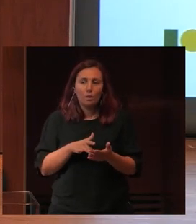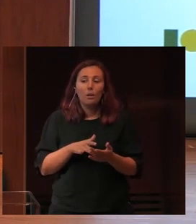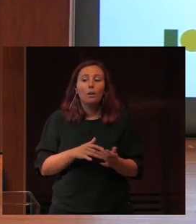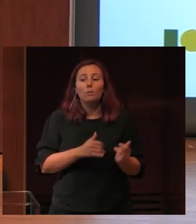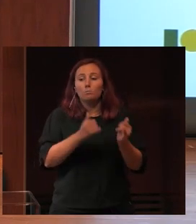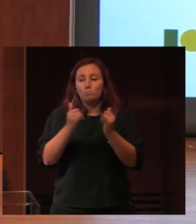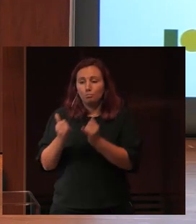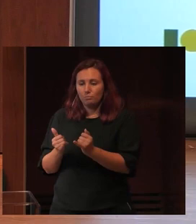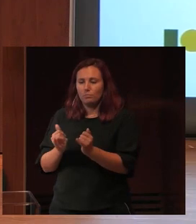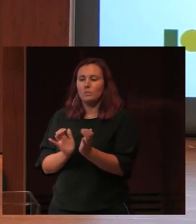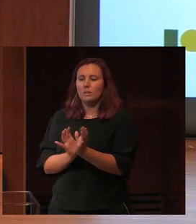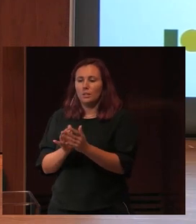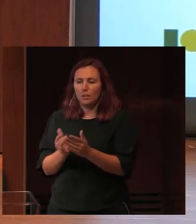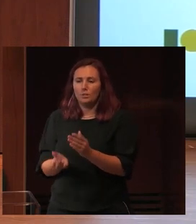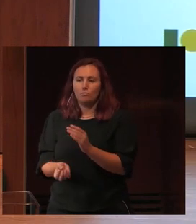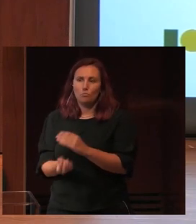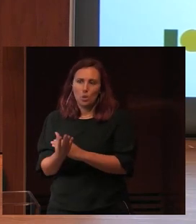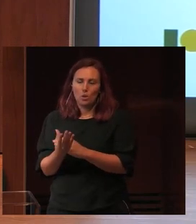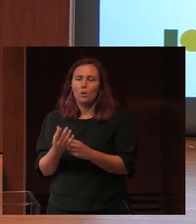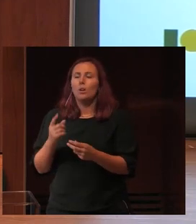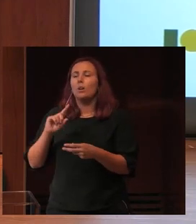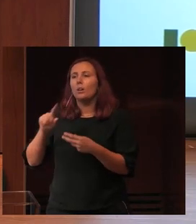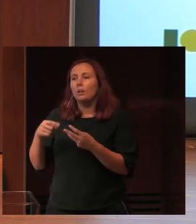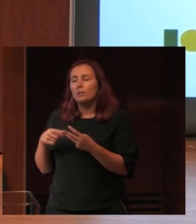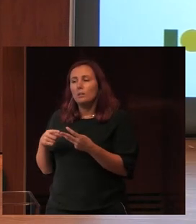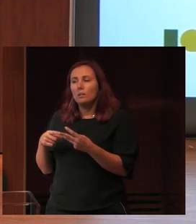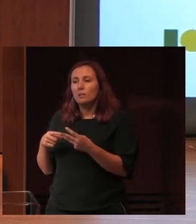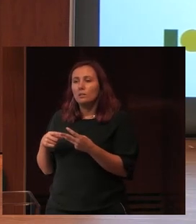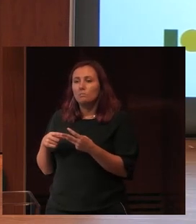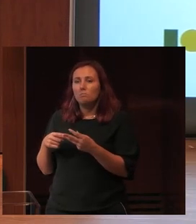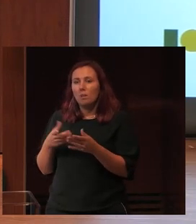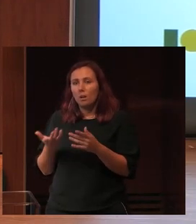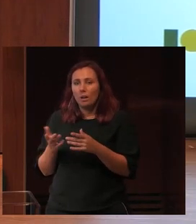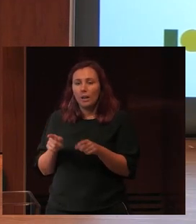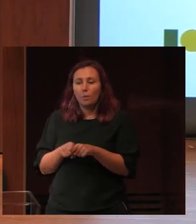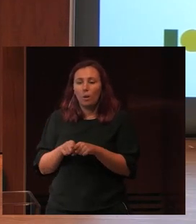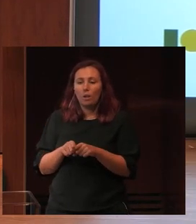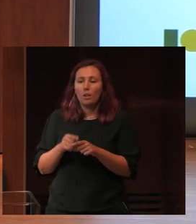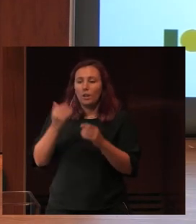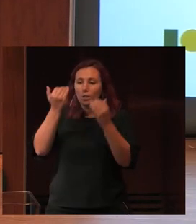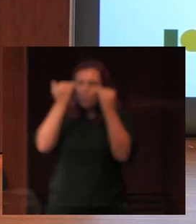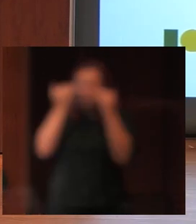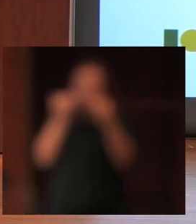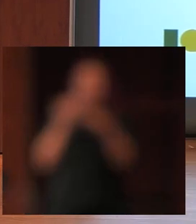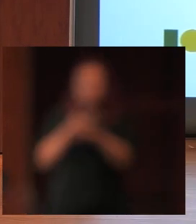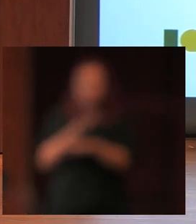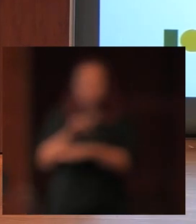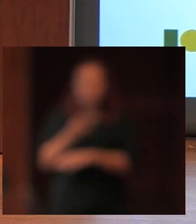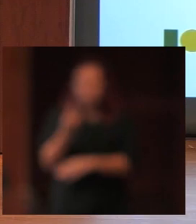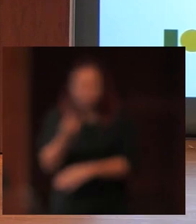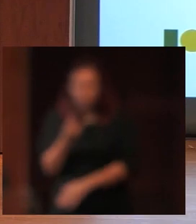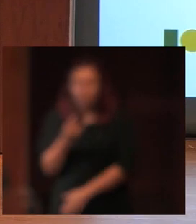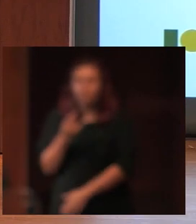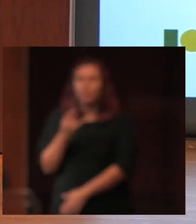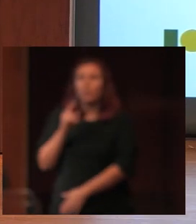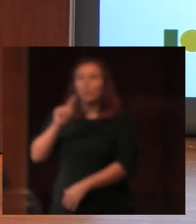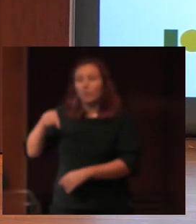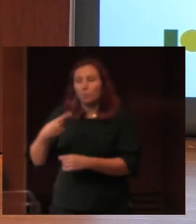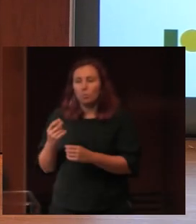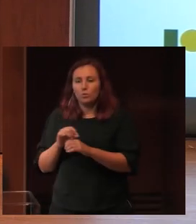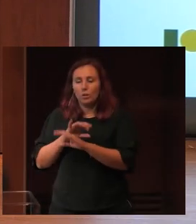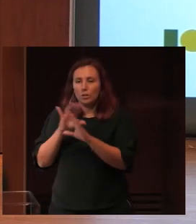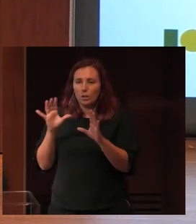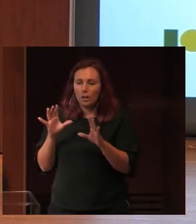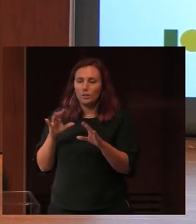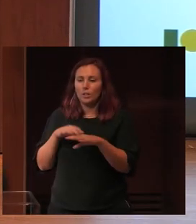internet, that's another information source. And then there was, of course, social media, that's